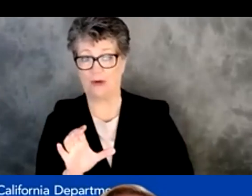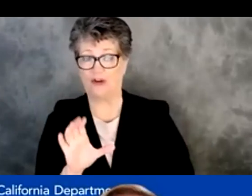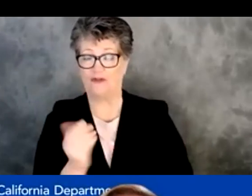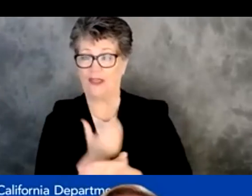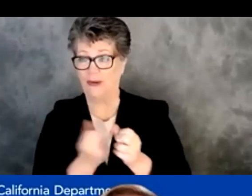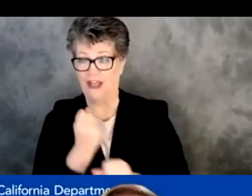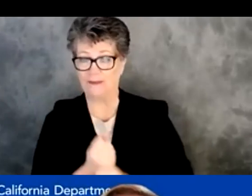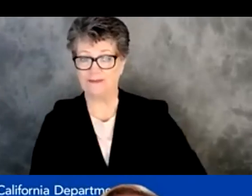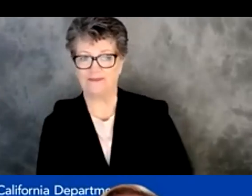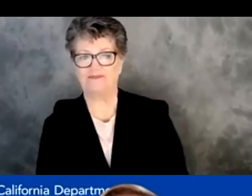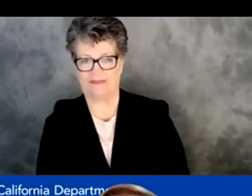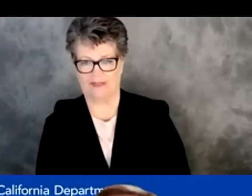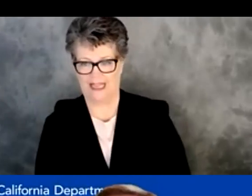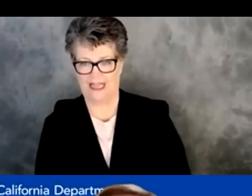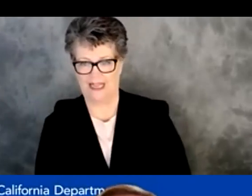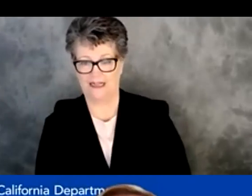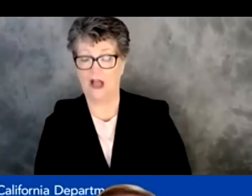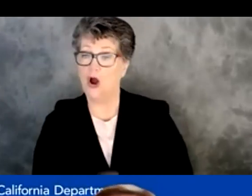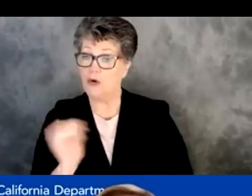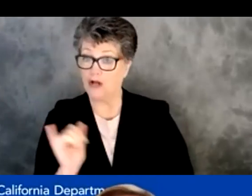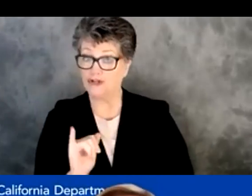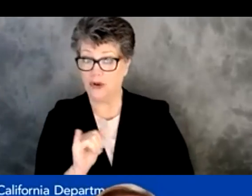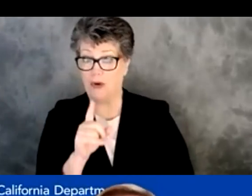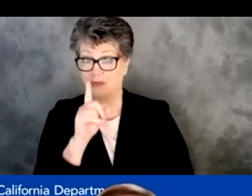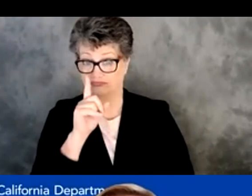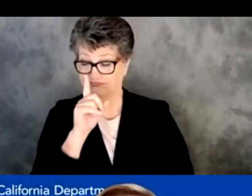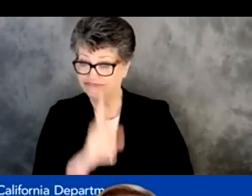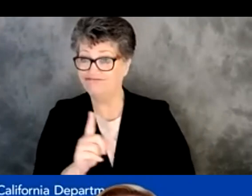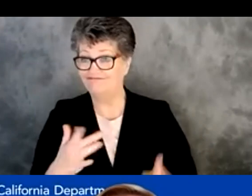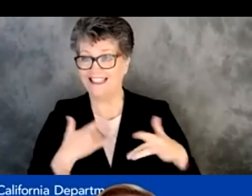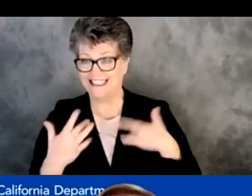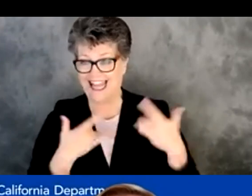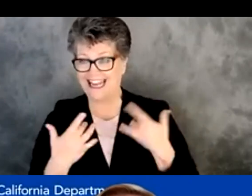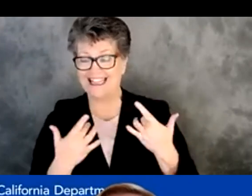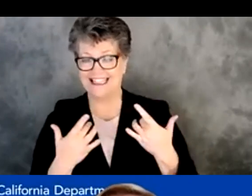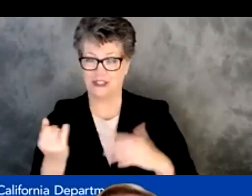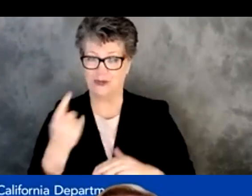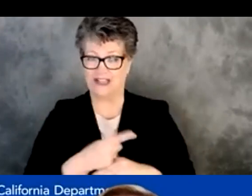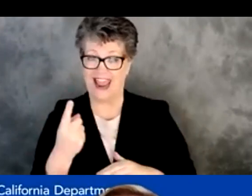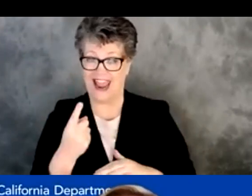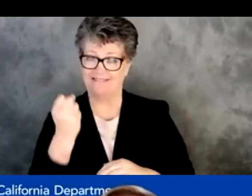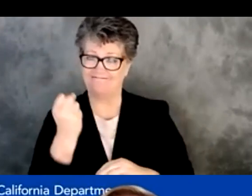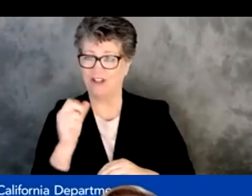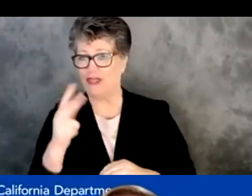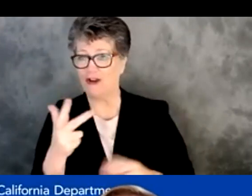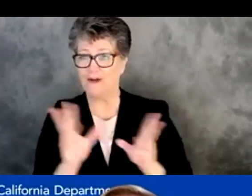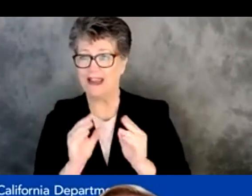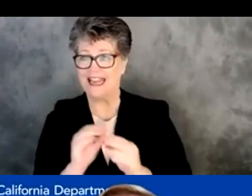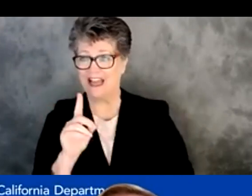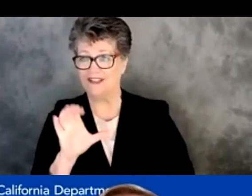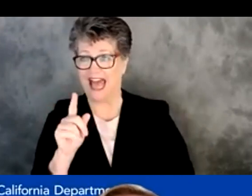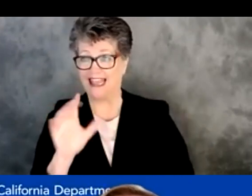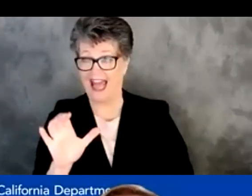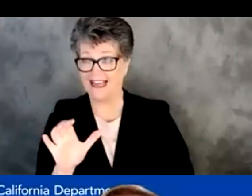year. We're also very excited that today marks the 3rd meeting of DACLAC, and